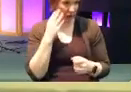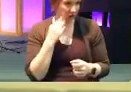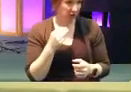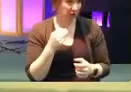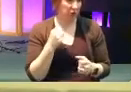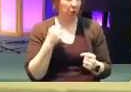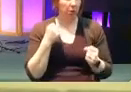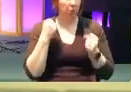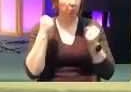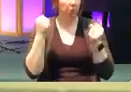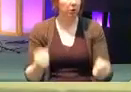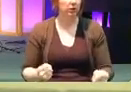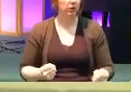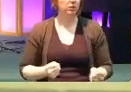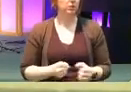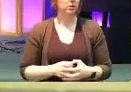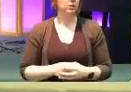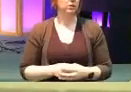boldness.